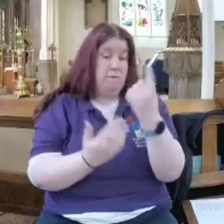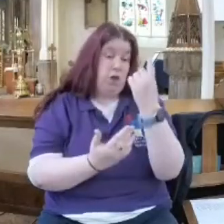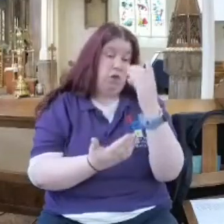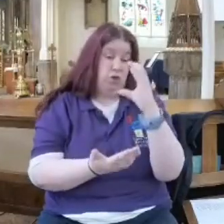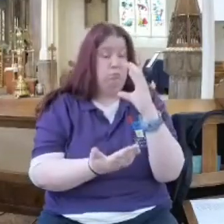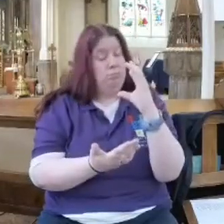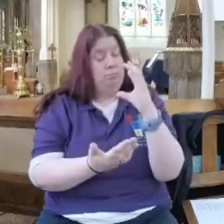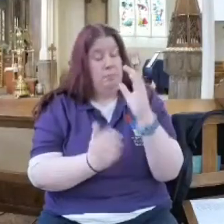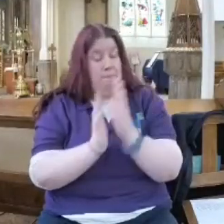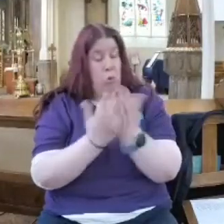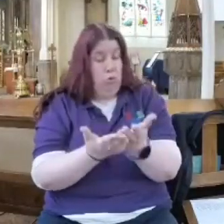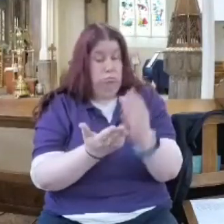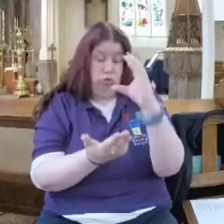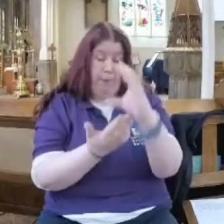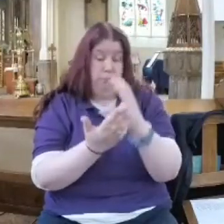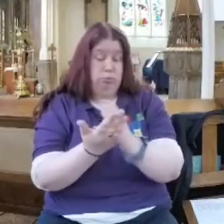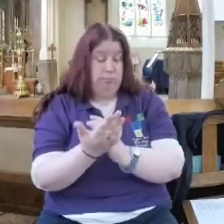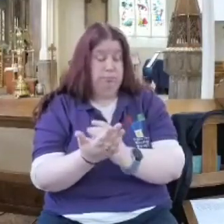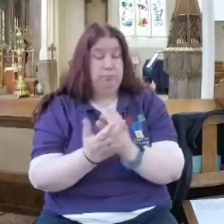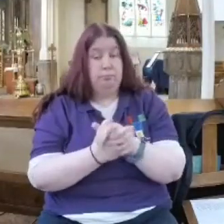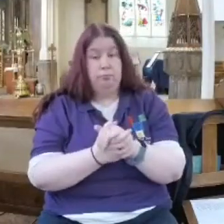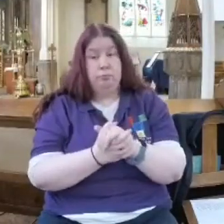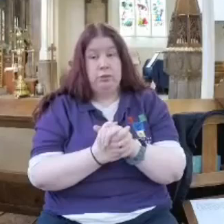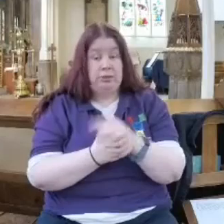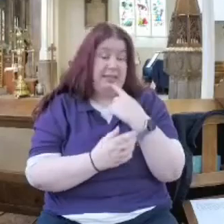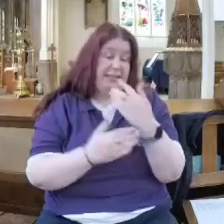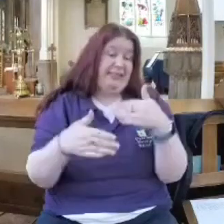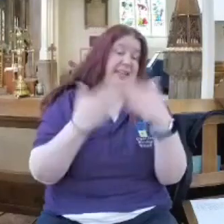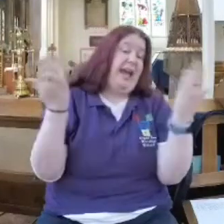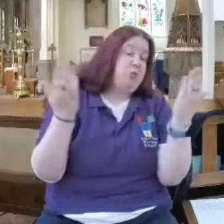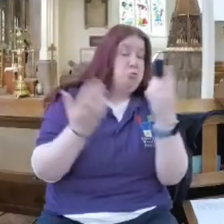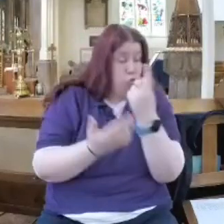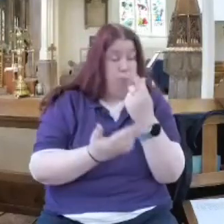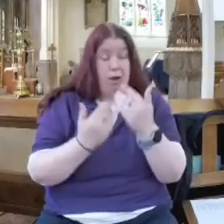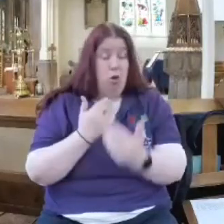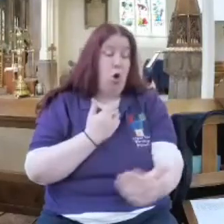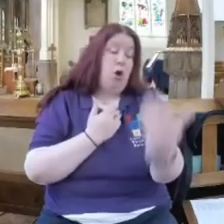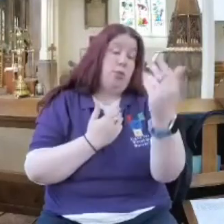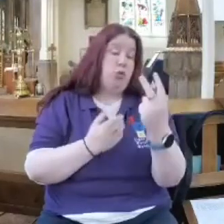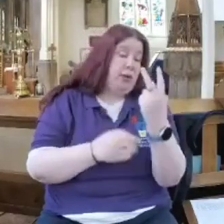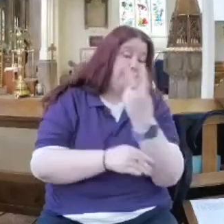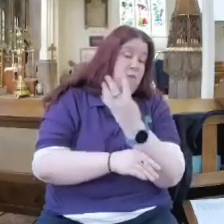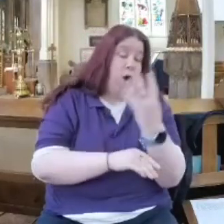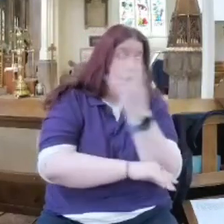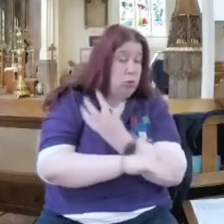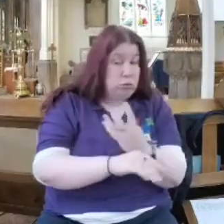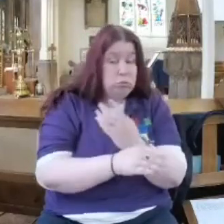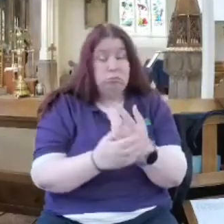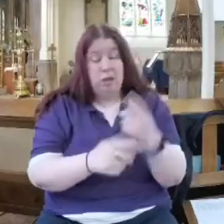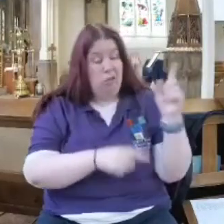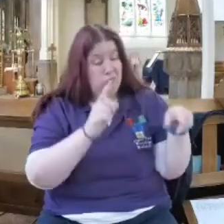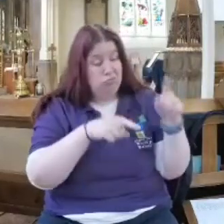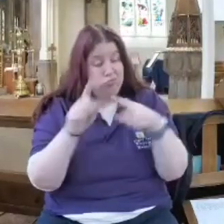Some creationists hold that the word day may be longer than 24 hours, and there are other variations. But